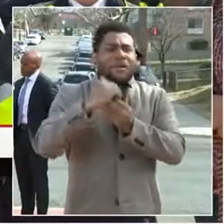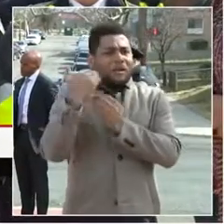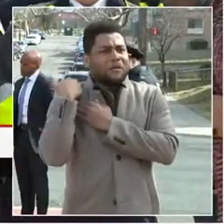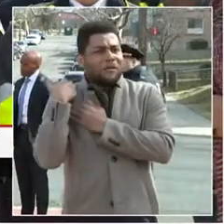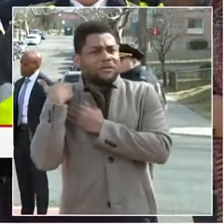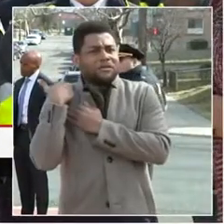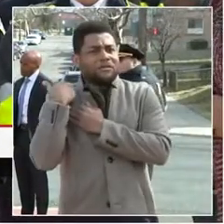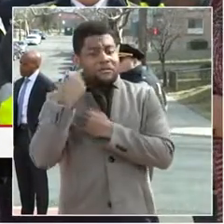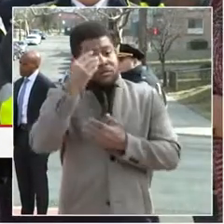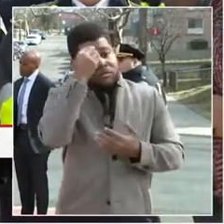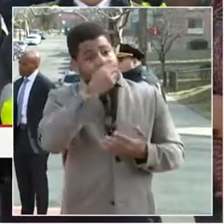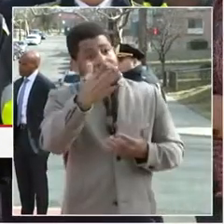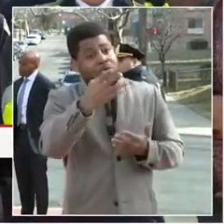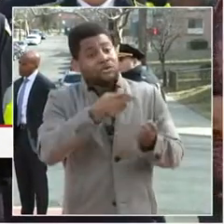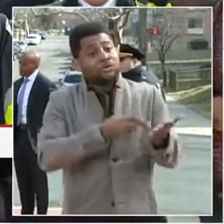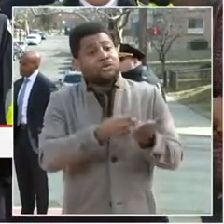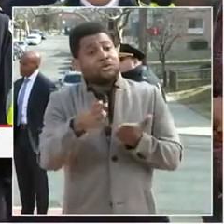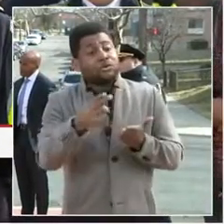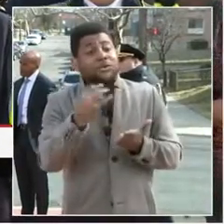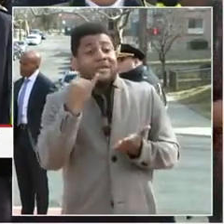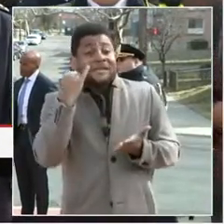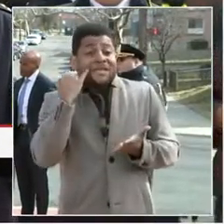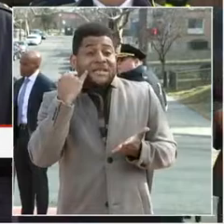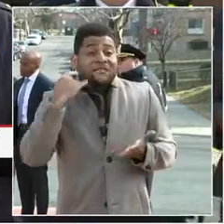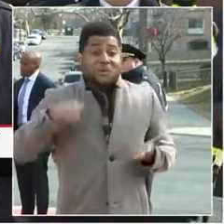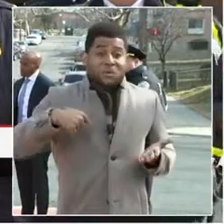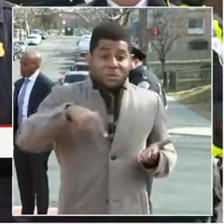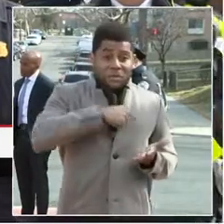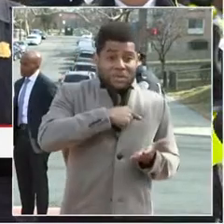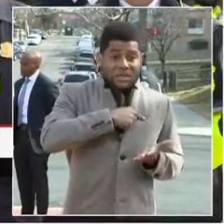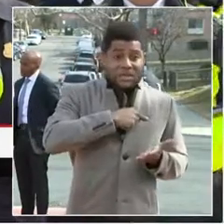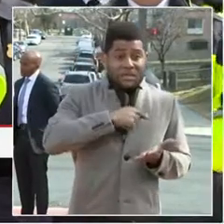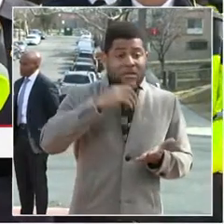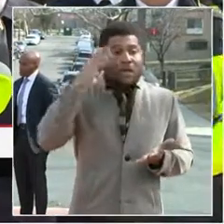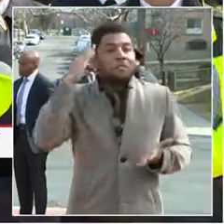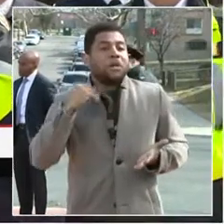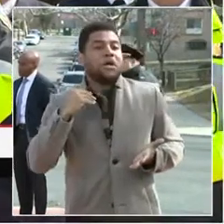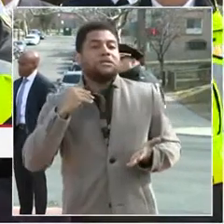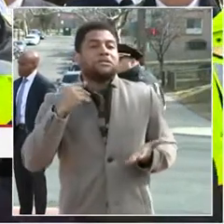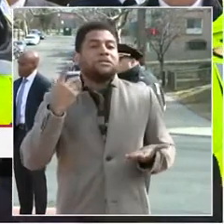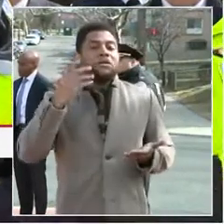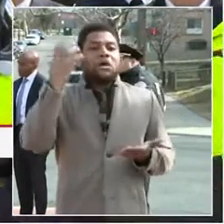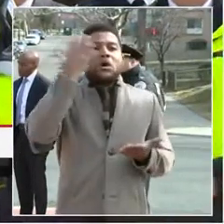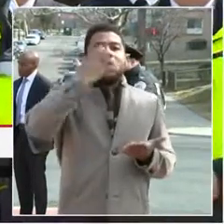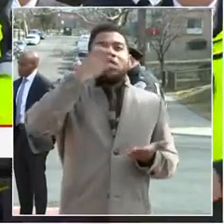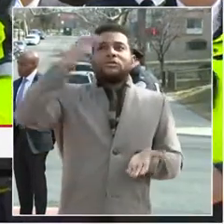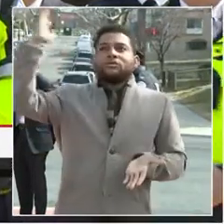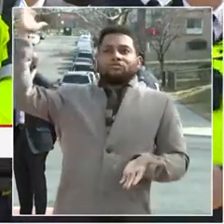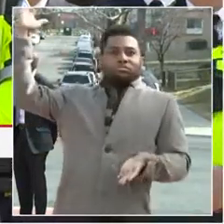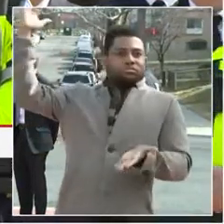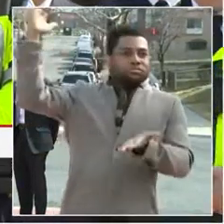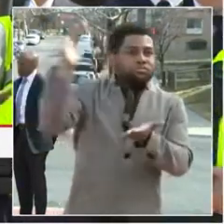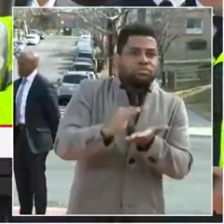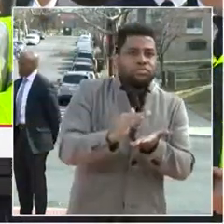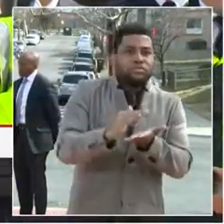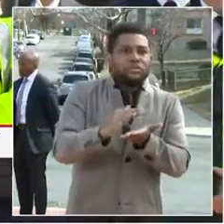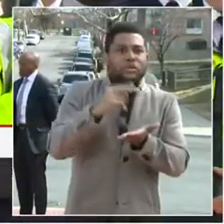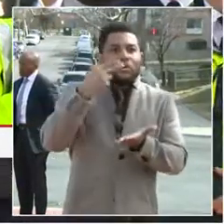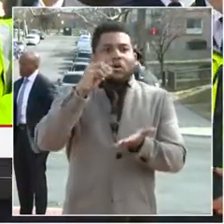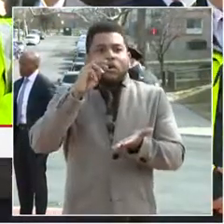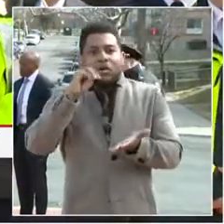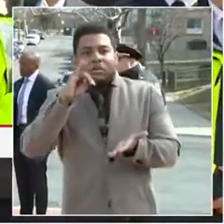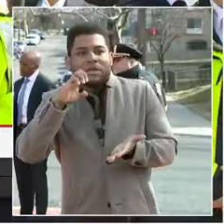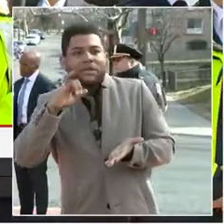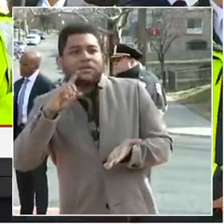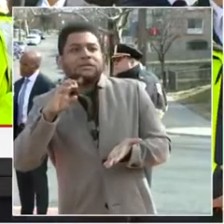truth. If we were experiencing record number reductions in homicides, I would have 30